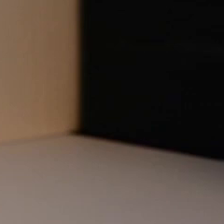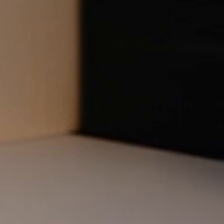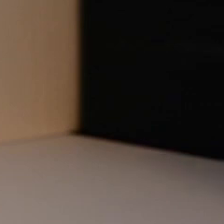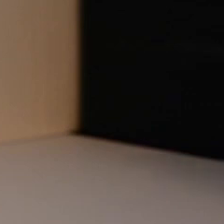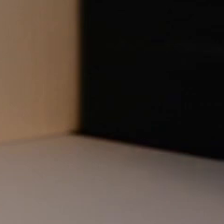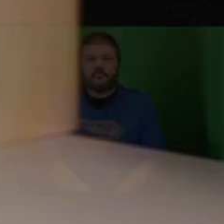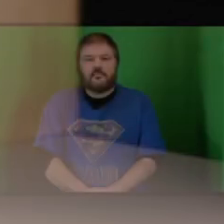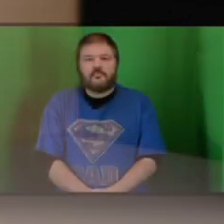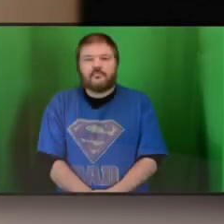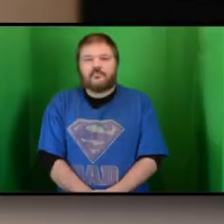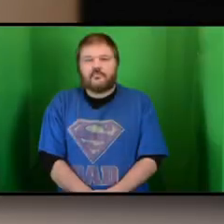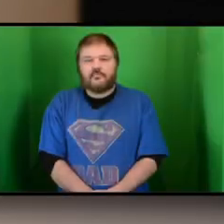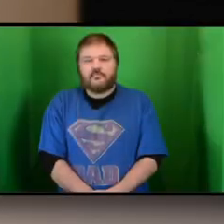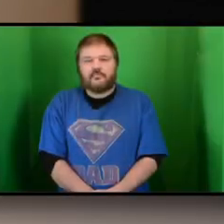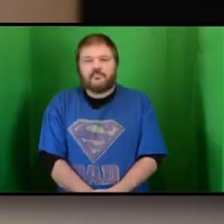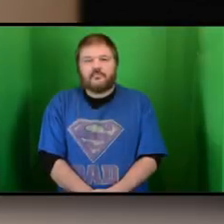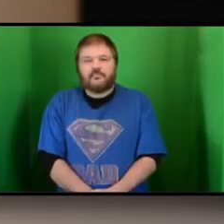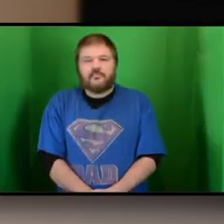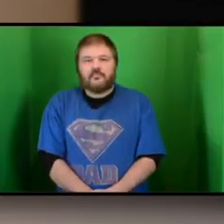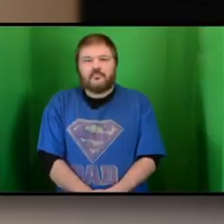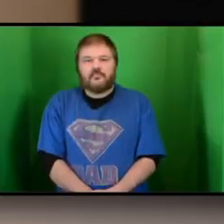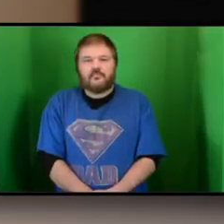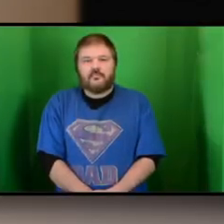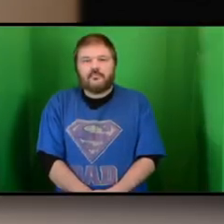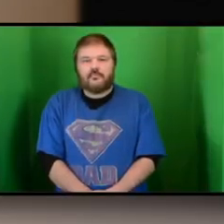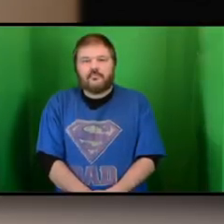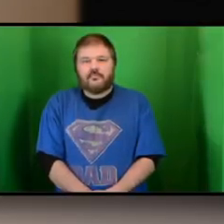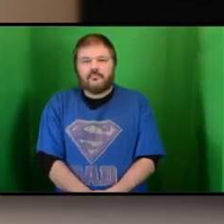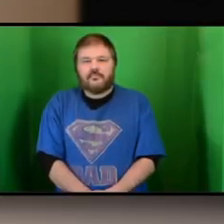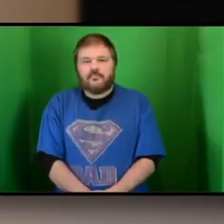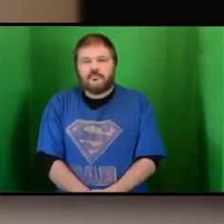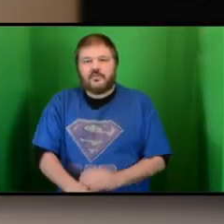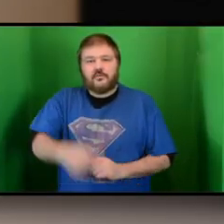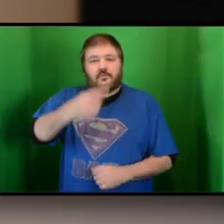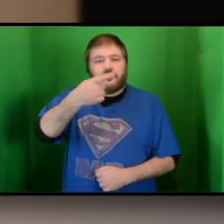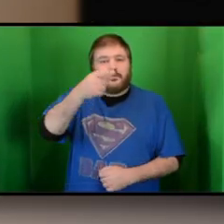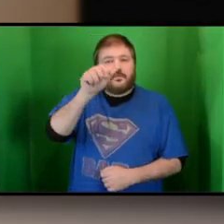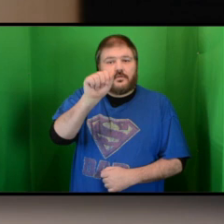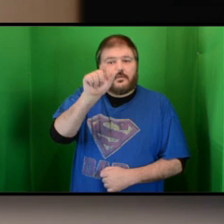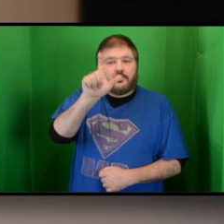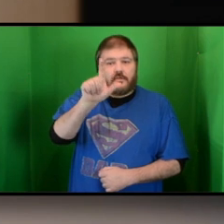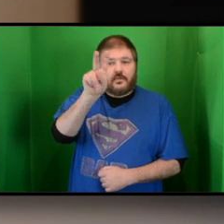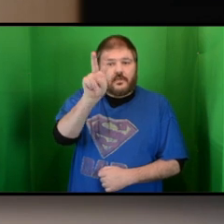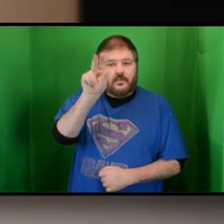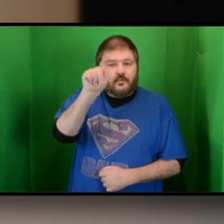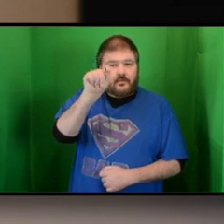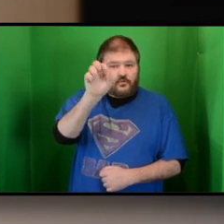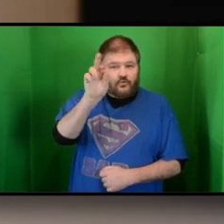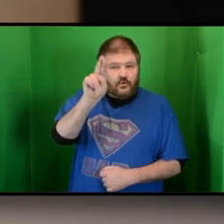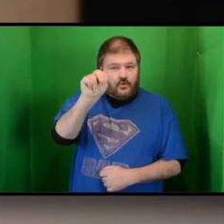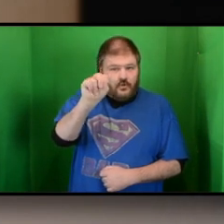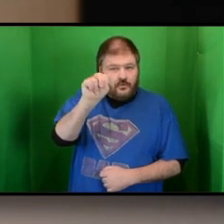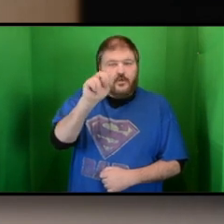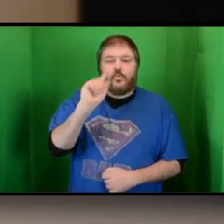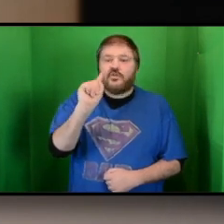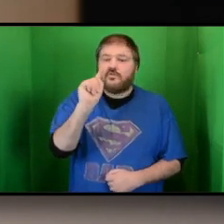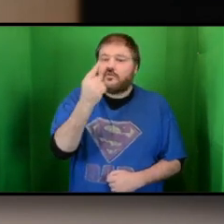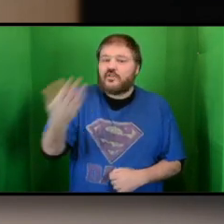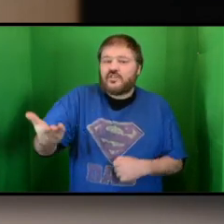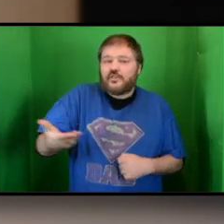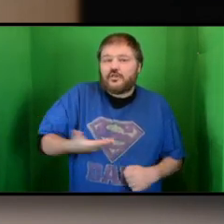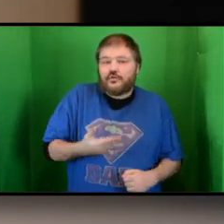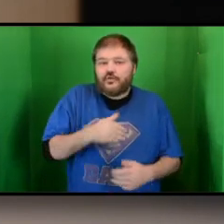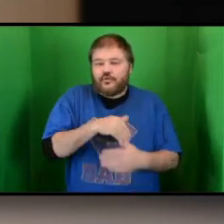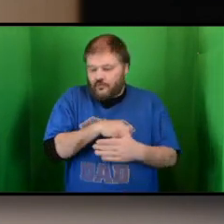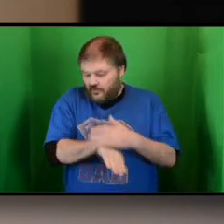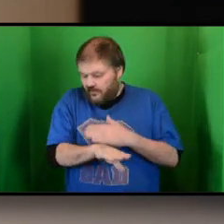introduced in 1986 in the Transformers movie. Galvatron is the creation of Unicron from